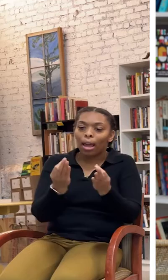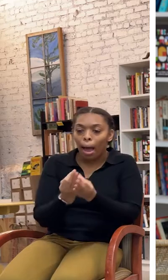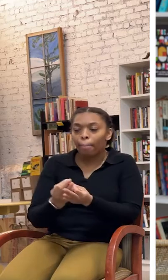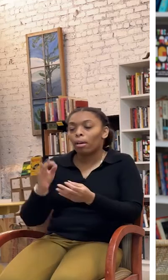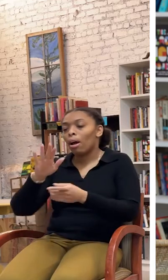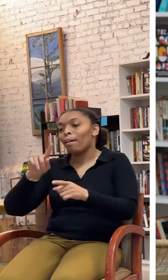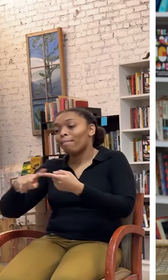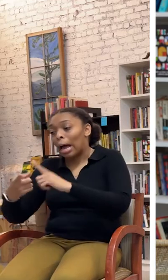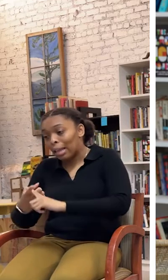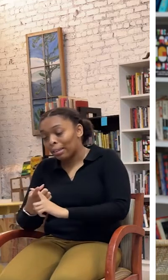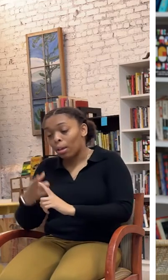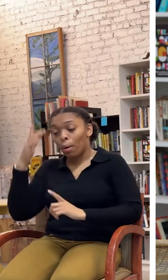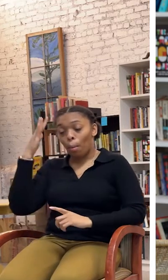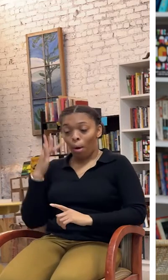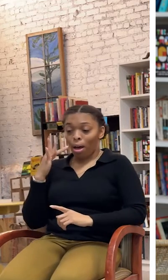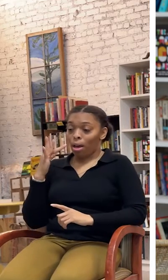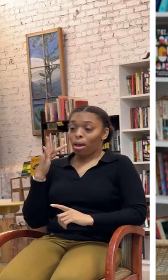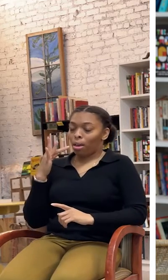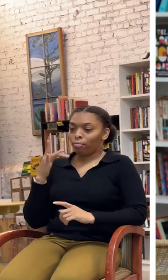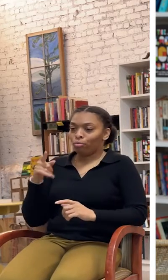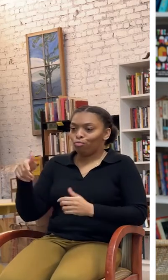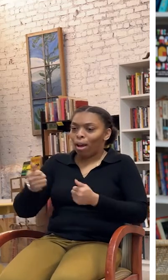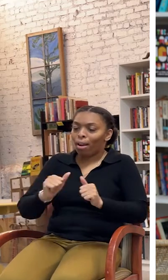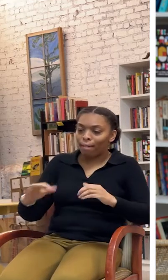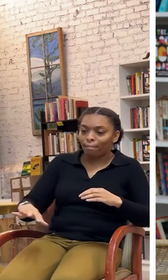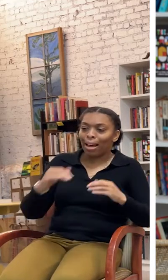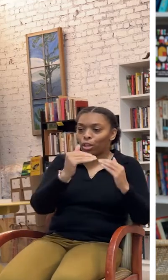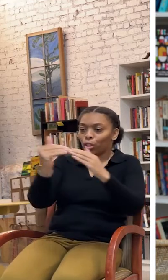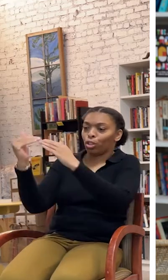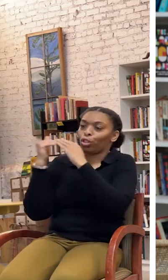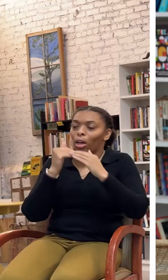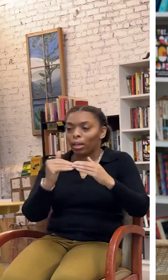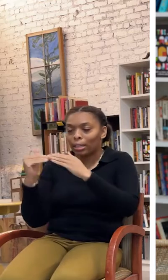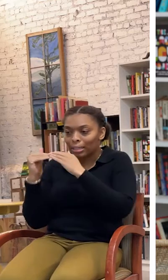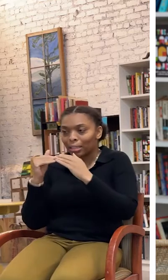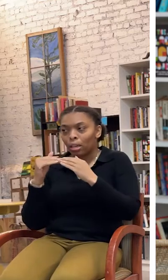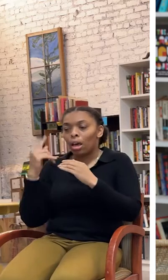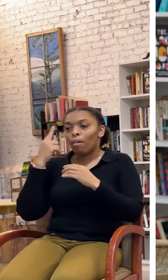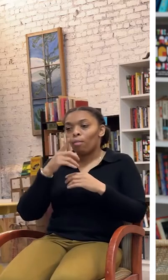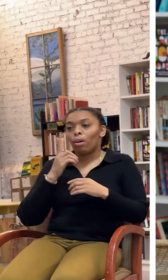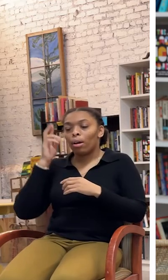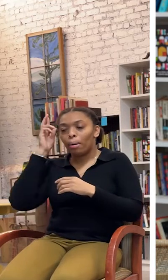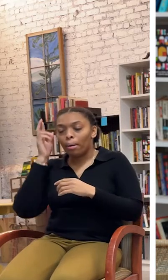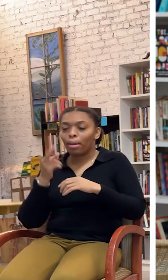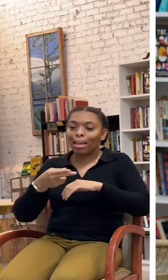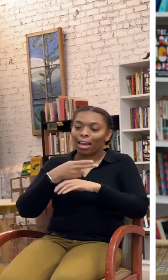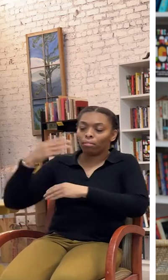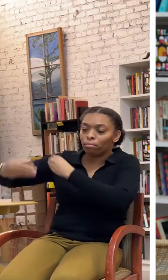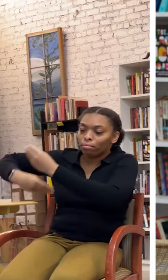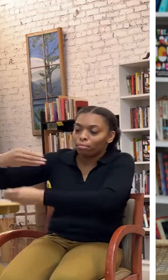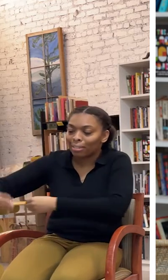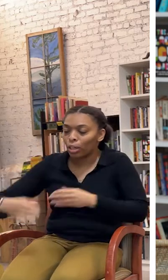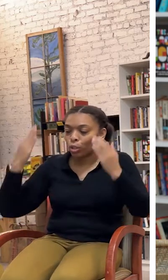cares for, in the name of finding justice, creating a space for citizenship for Dominicans of Haitian descent, for Black people, for